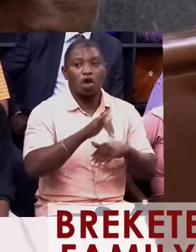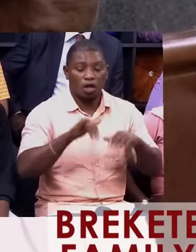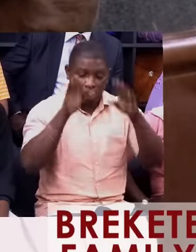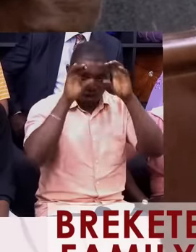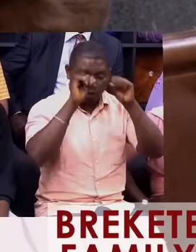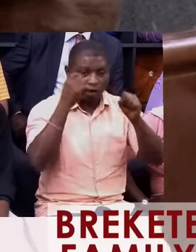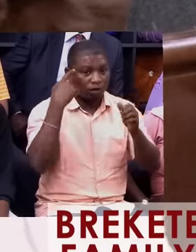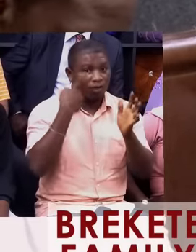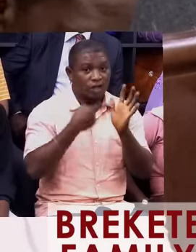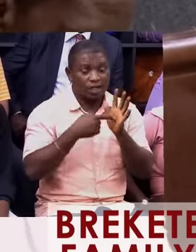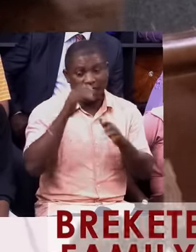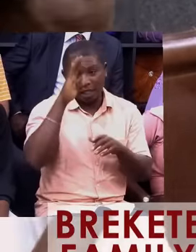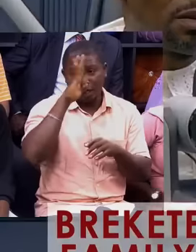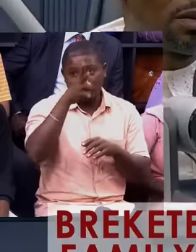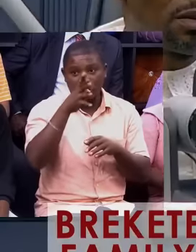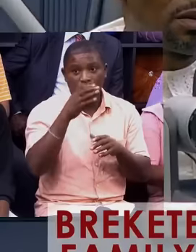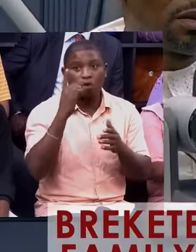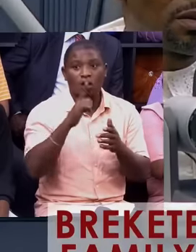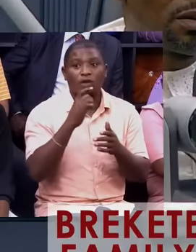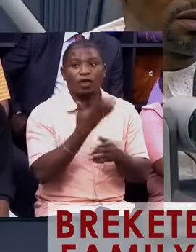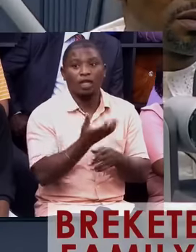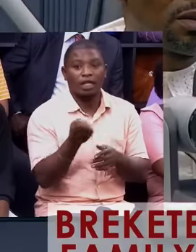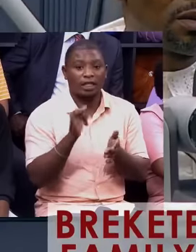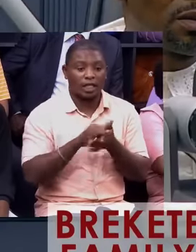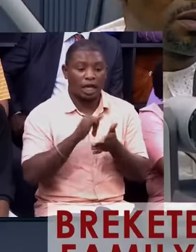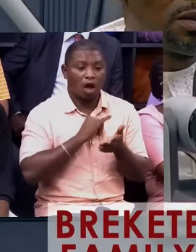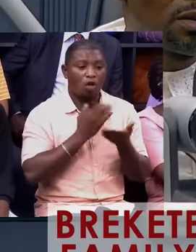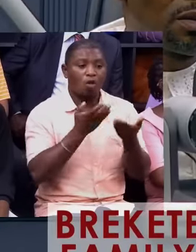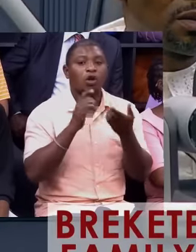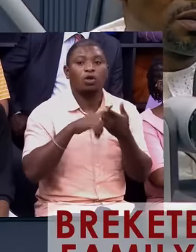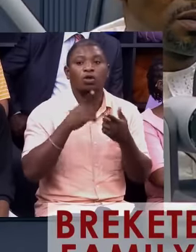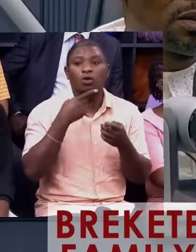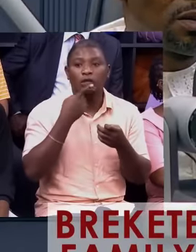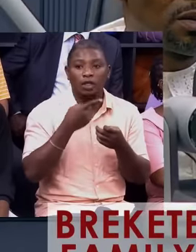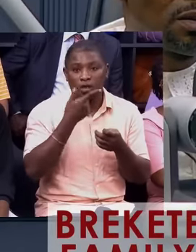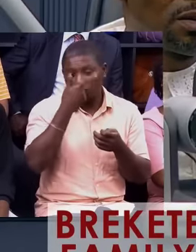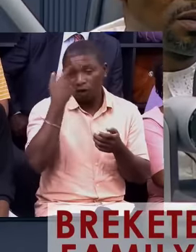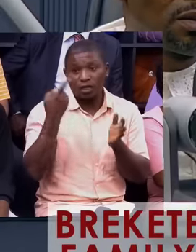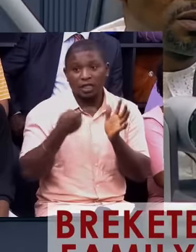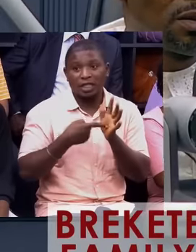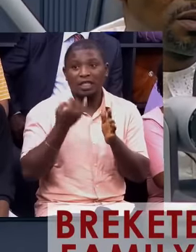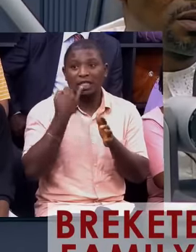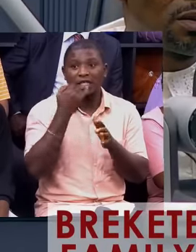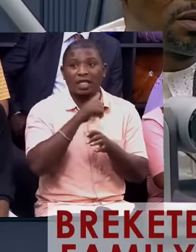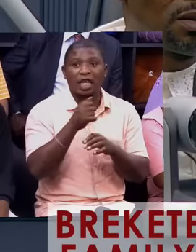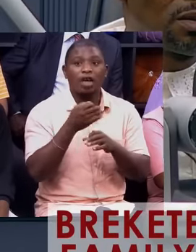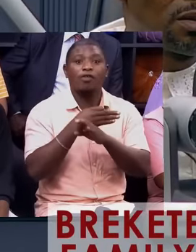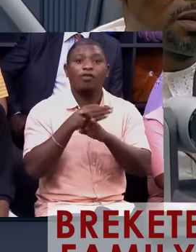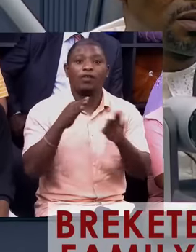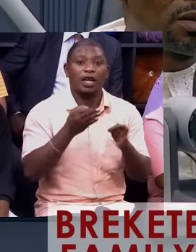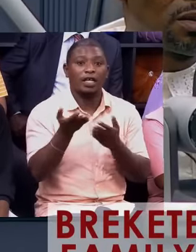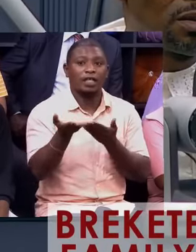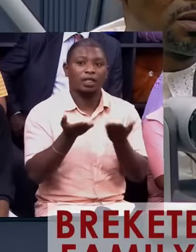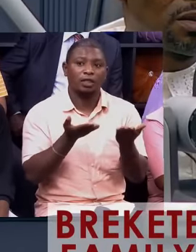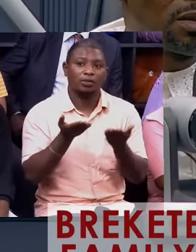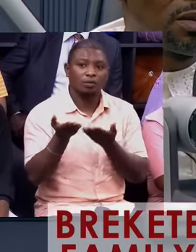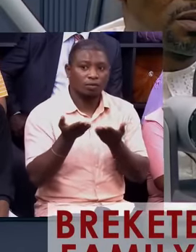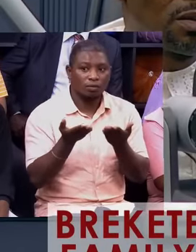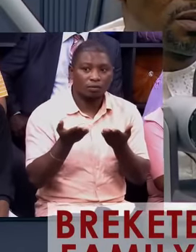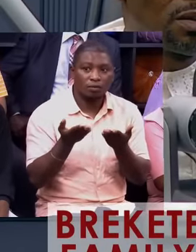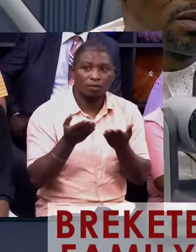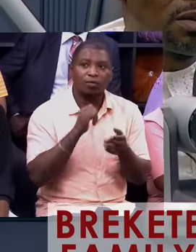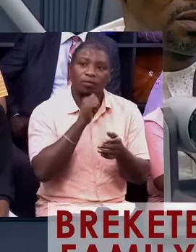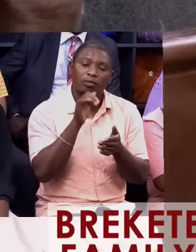loud but one of the thing that I will want to say because this is a free um service not that